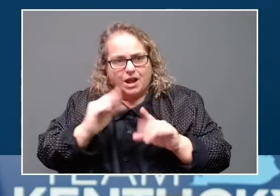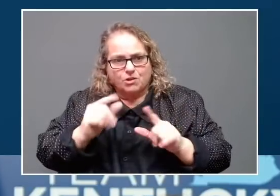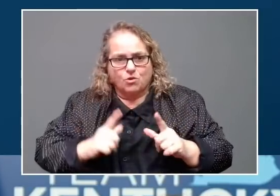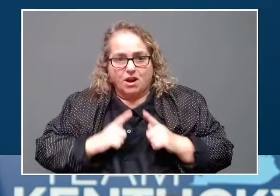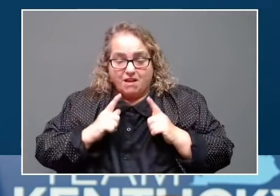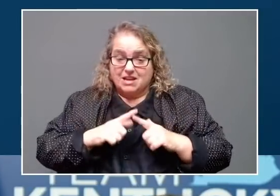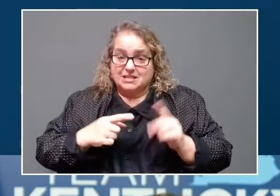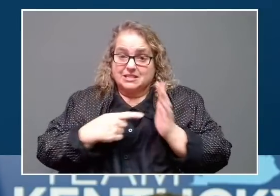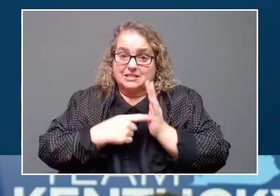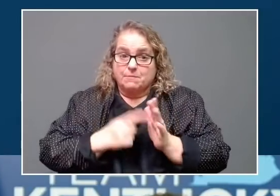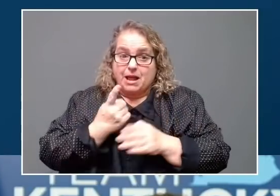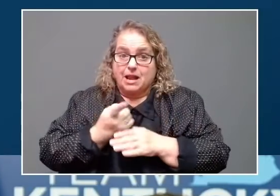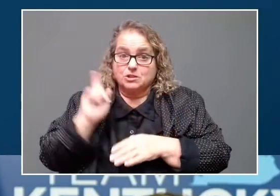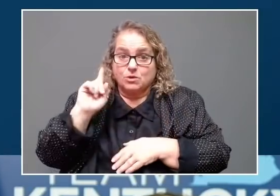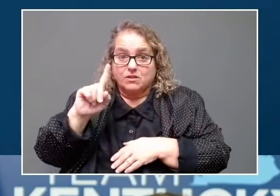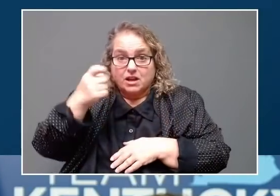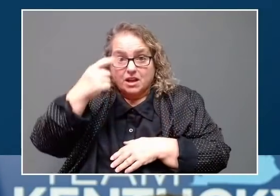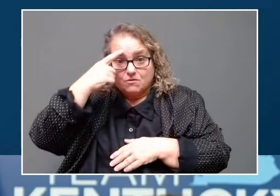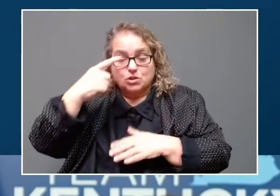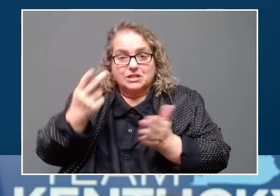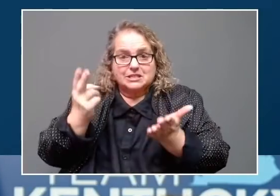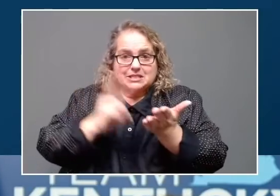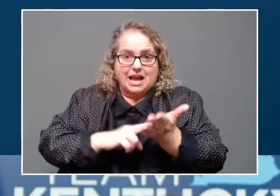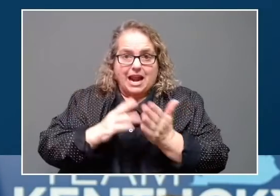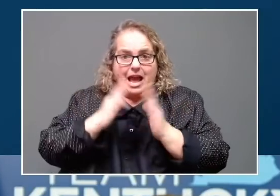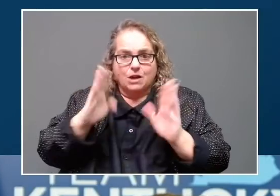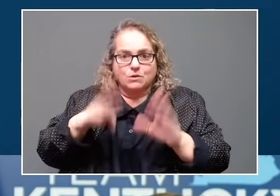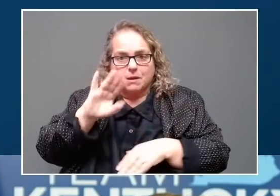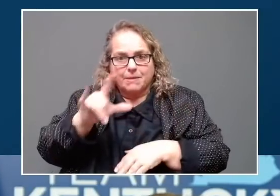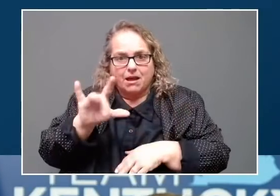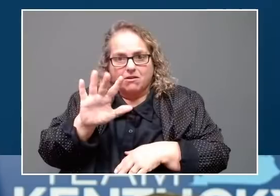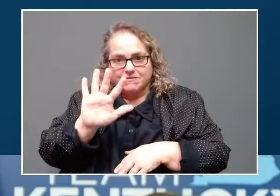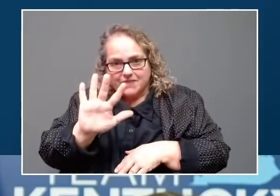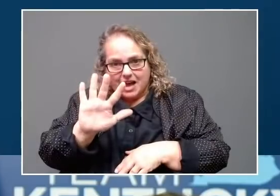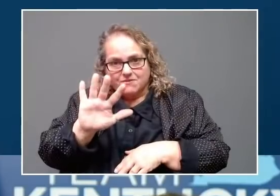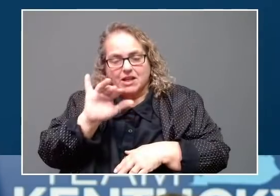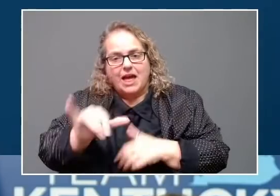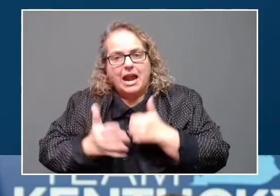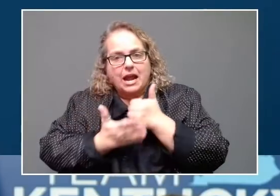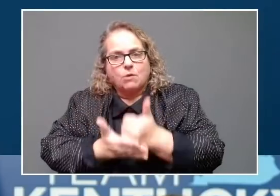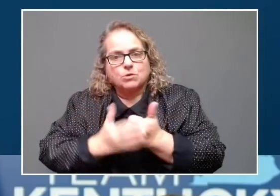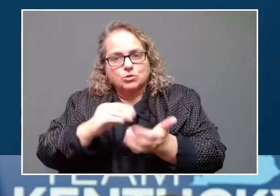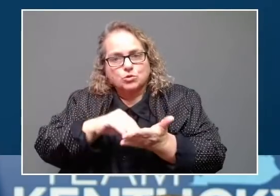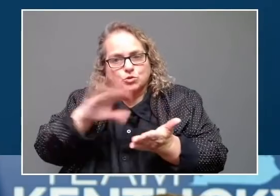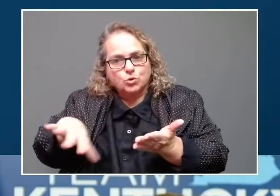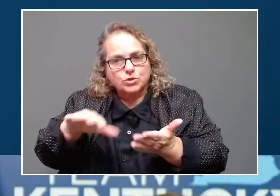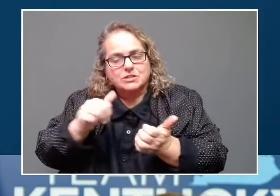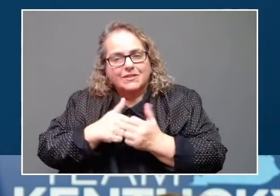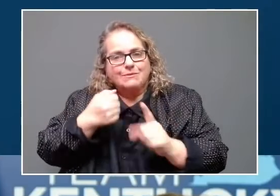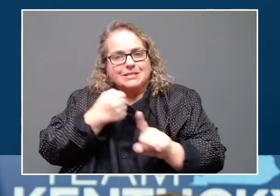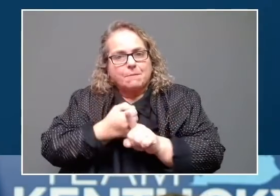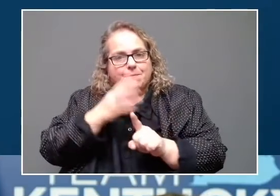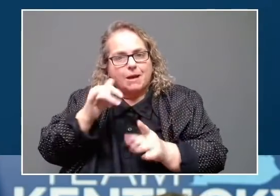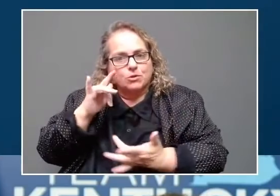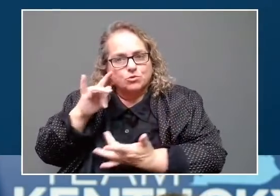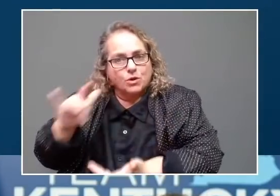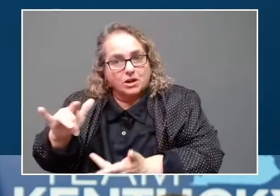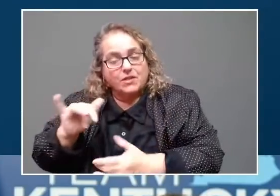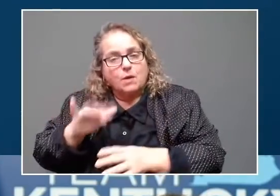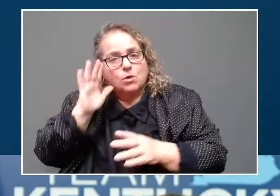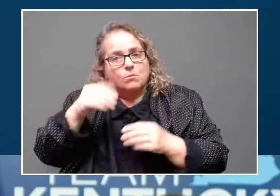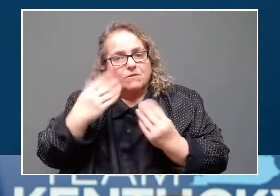the governor signed House Bill 5 that assists students impacted by the tornadoes in December. This will provide $30